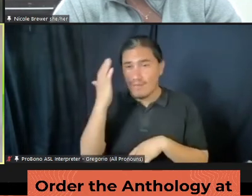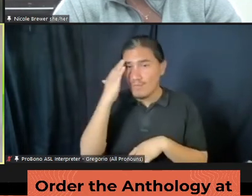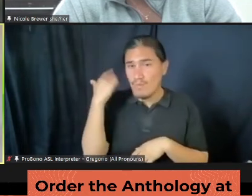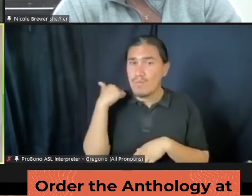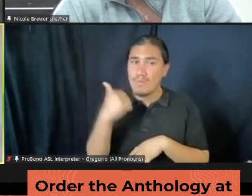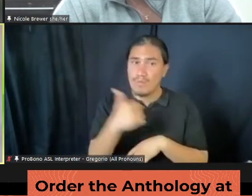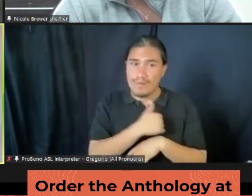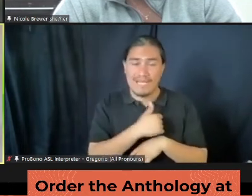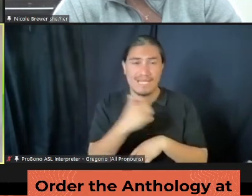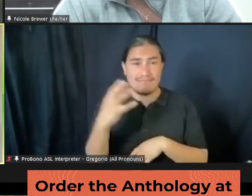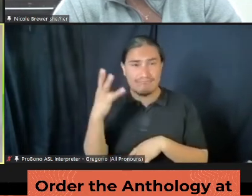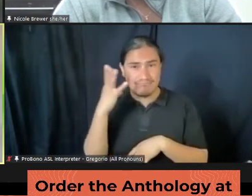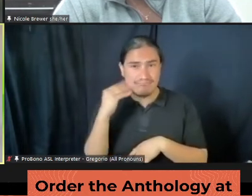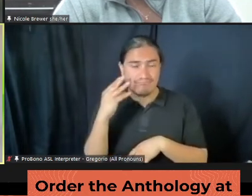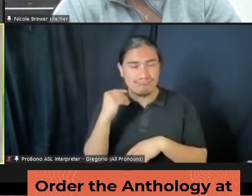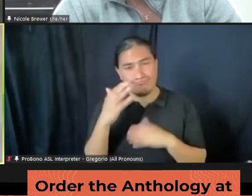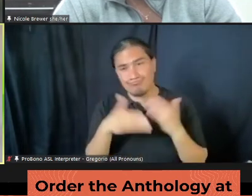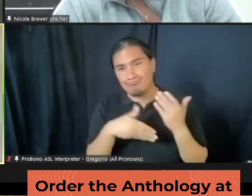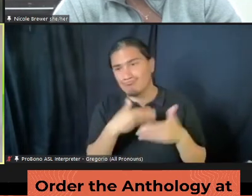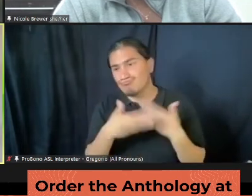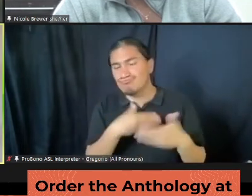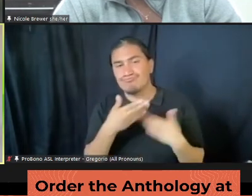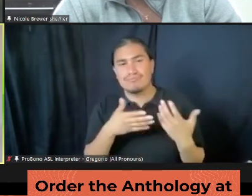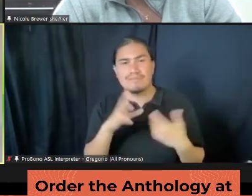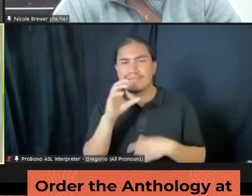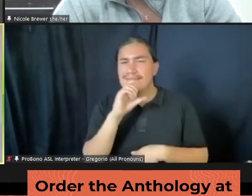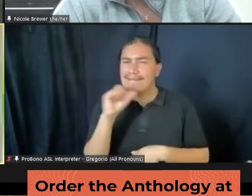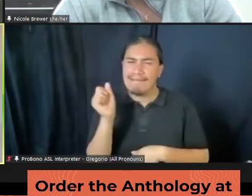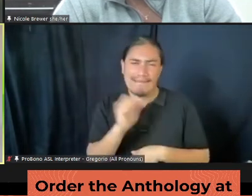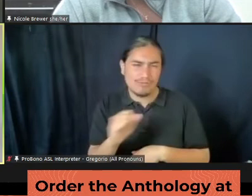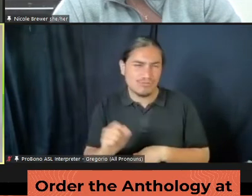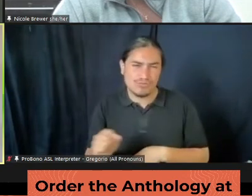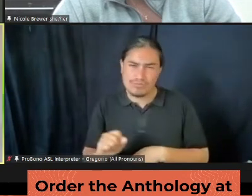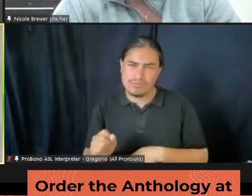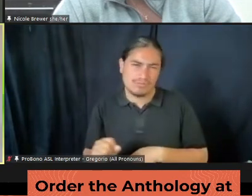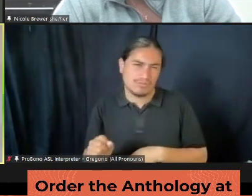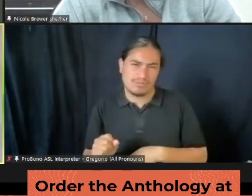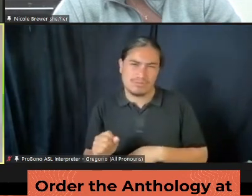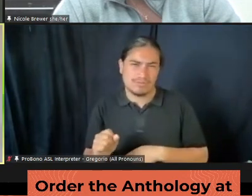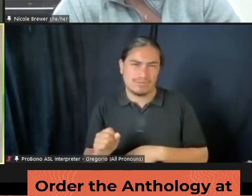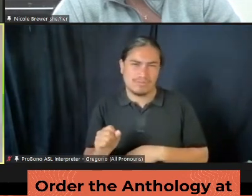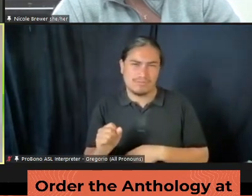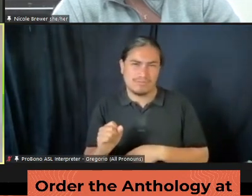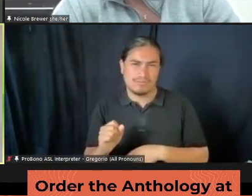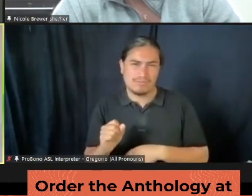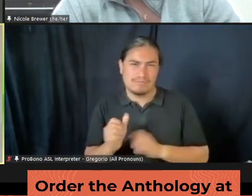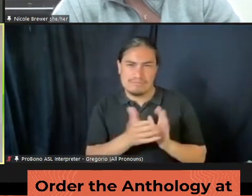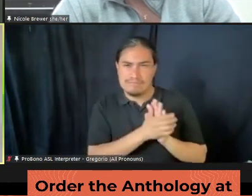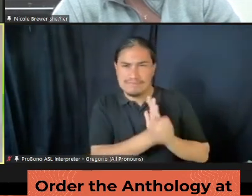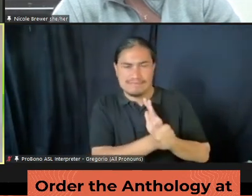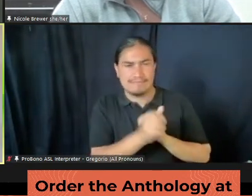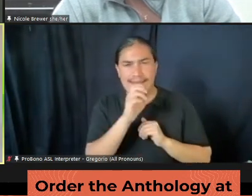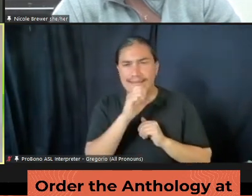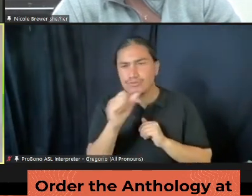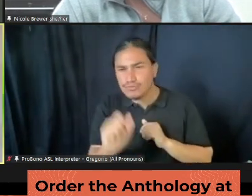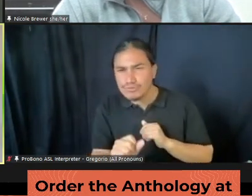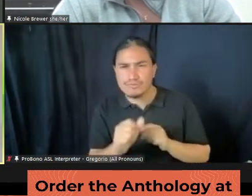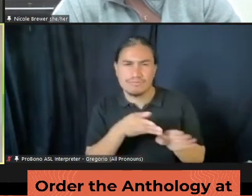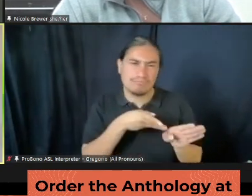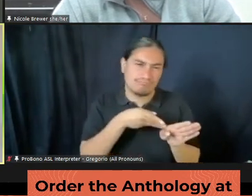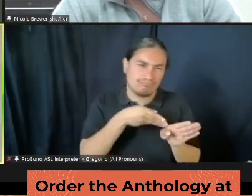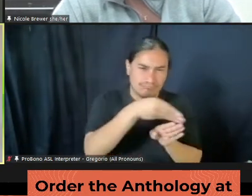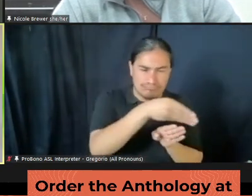in such an ancient form that has been